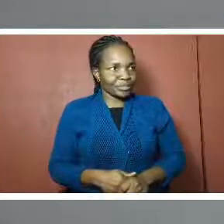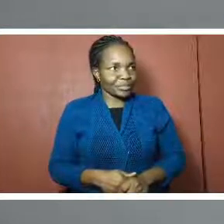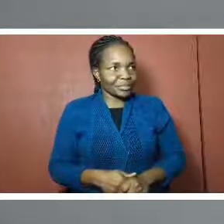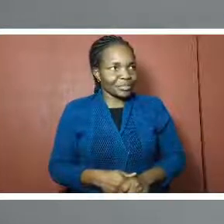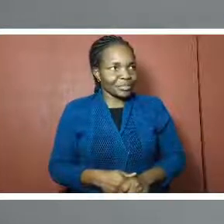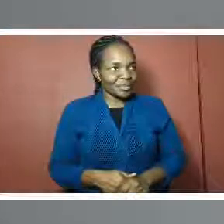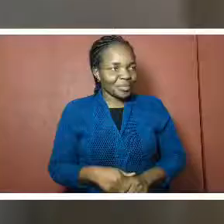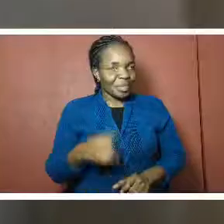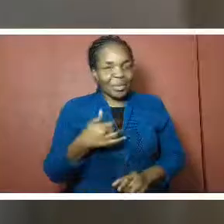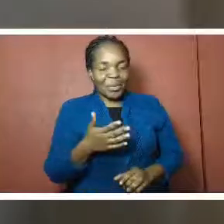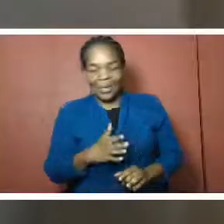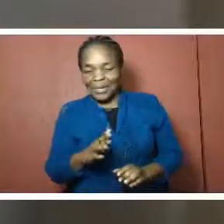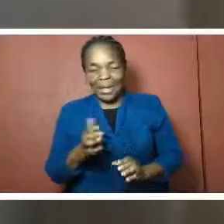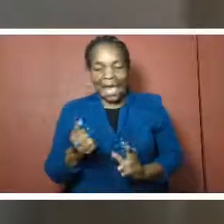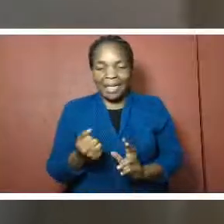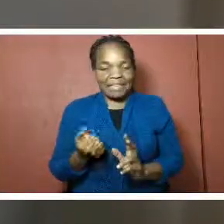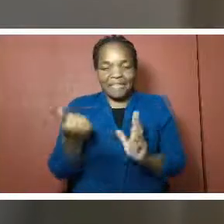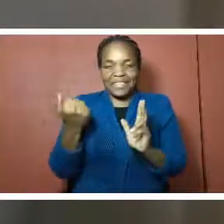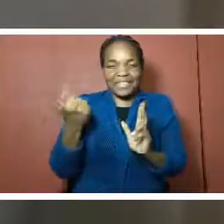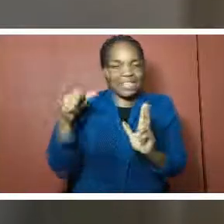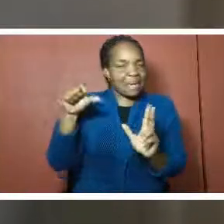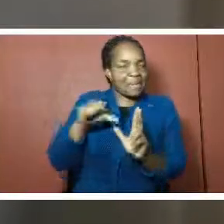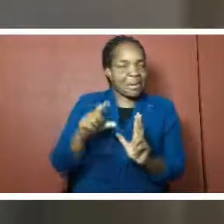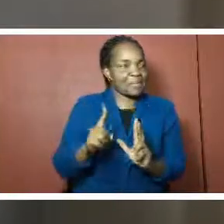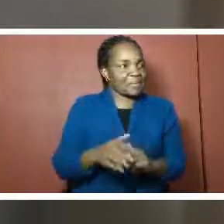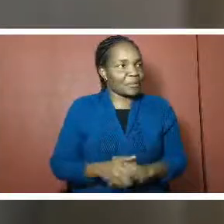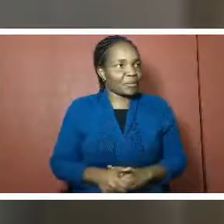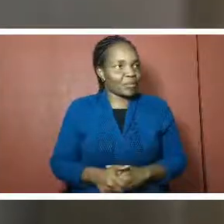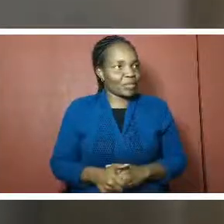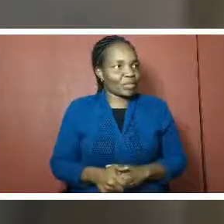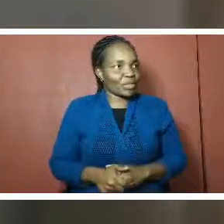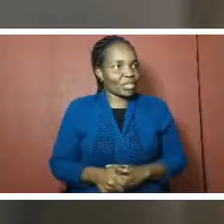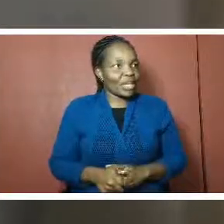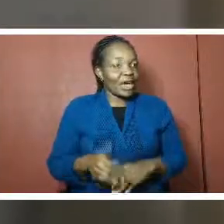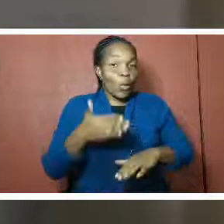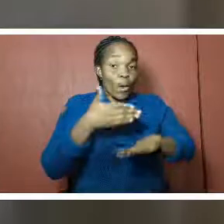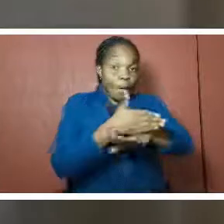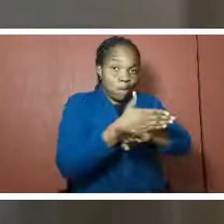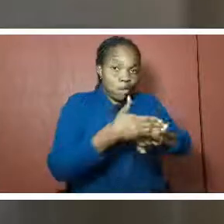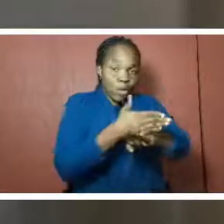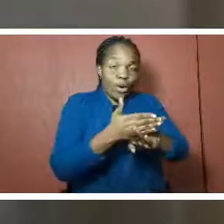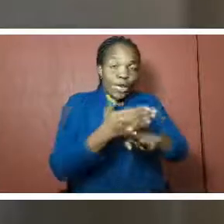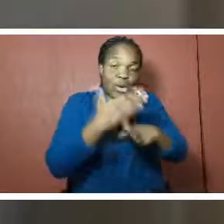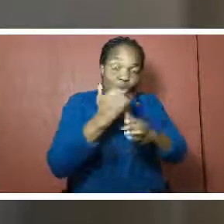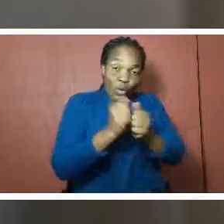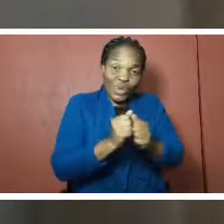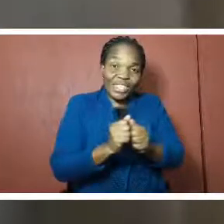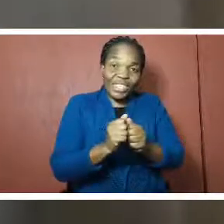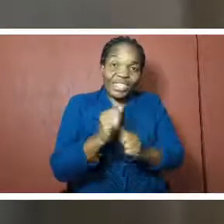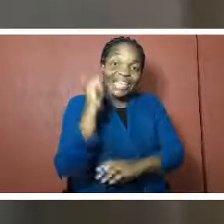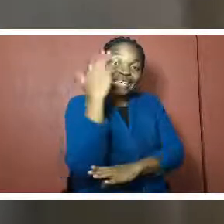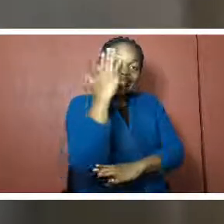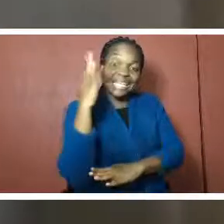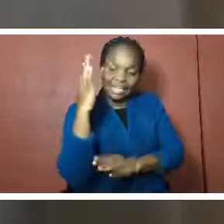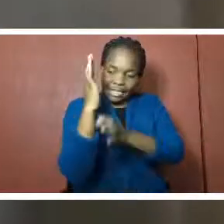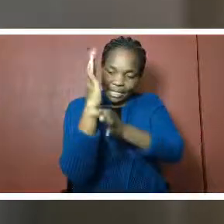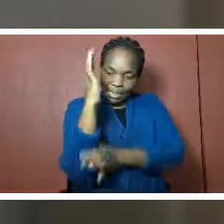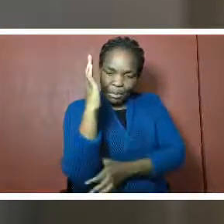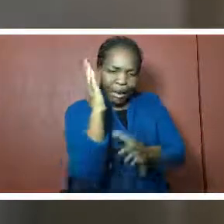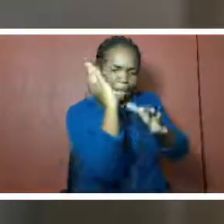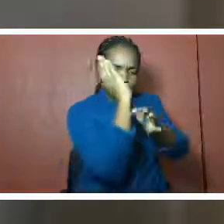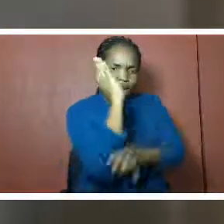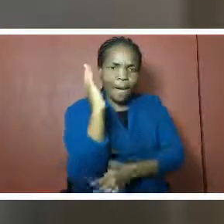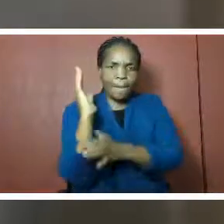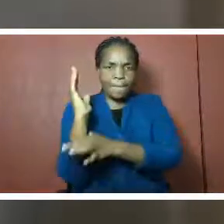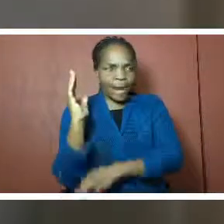I say the carpentry, we are working with real timber. Yeah. And the joiners are mostly working with chipboard